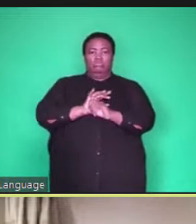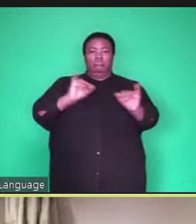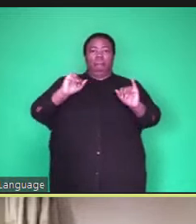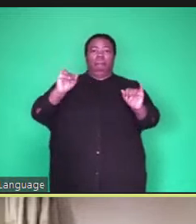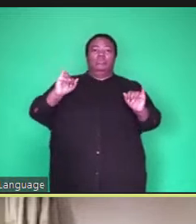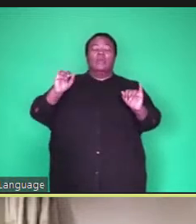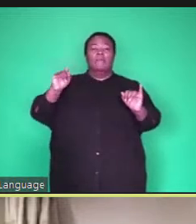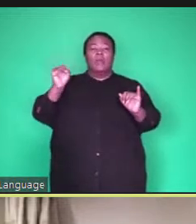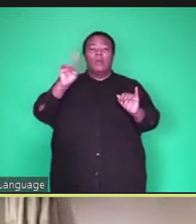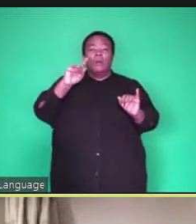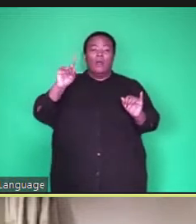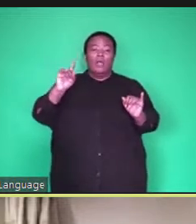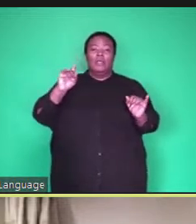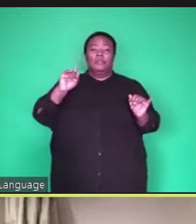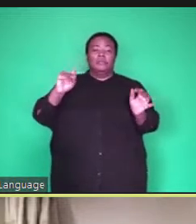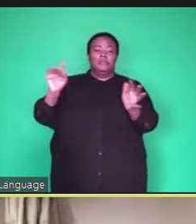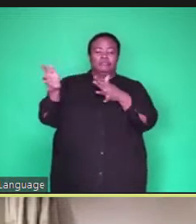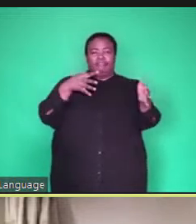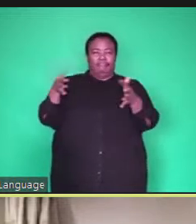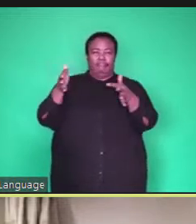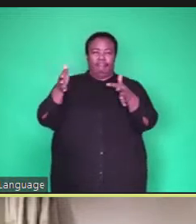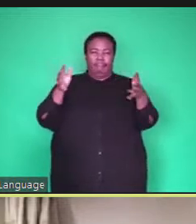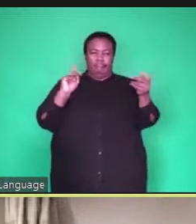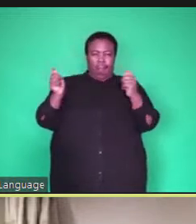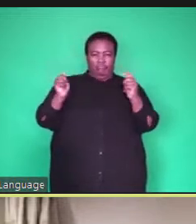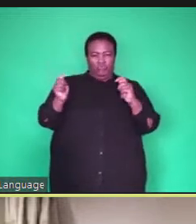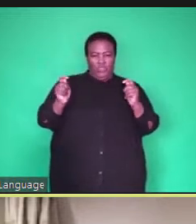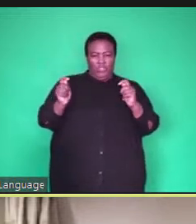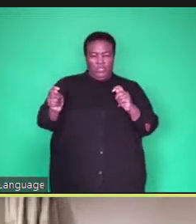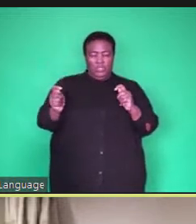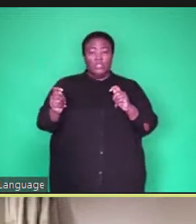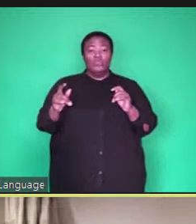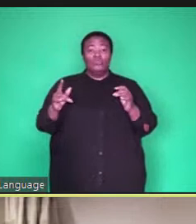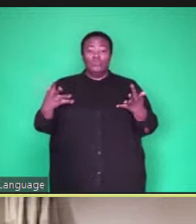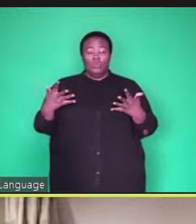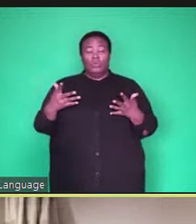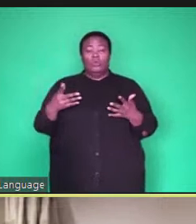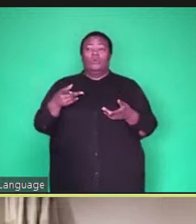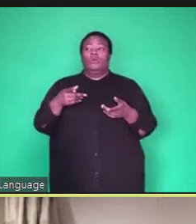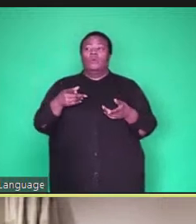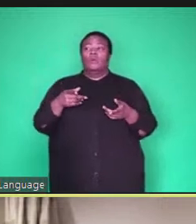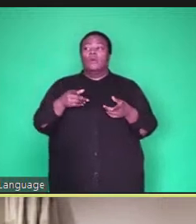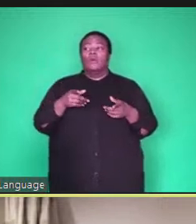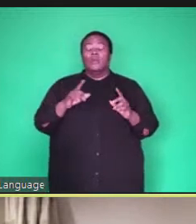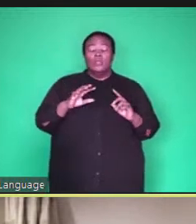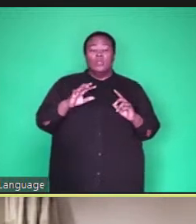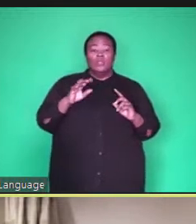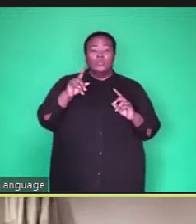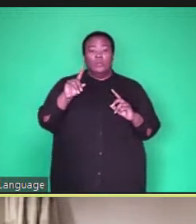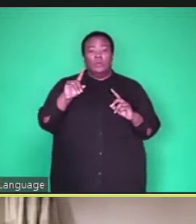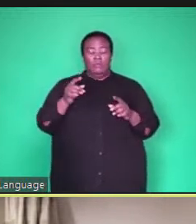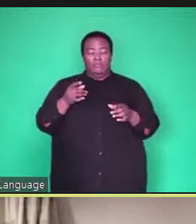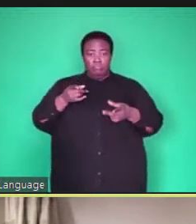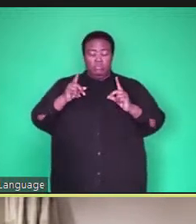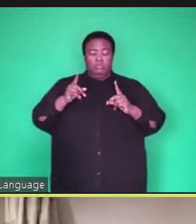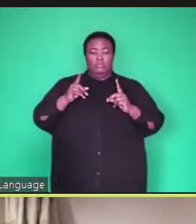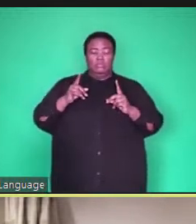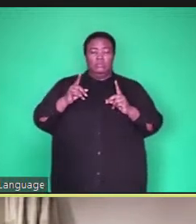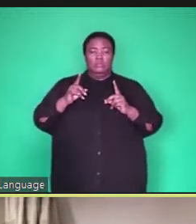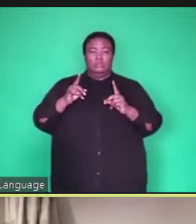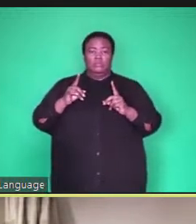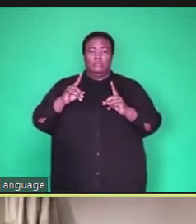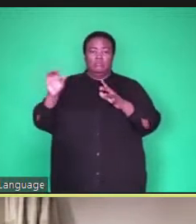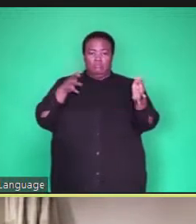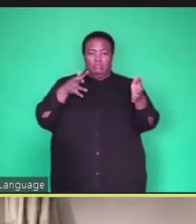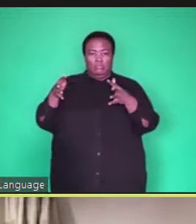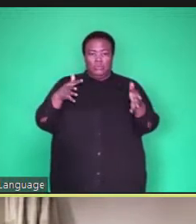both sudden and slow onset impacts. So sudden onset climate impacts are large-scale